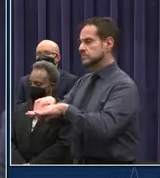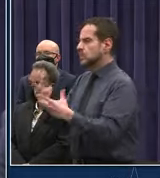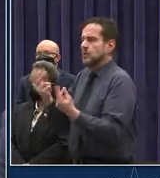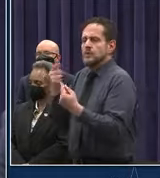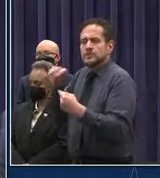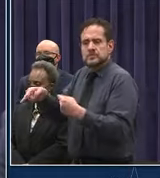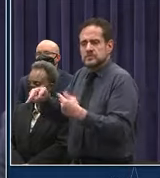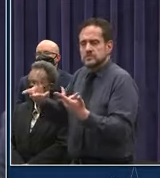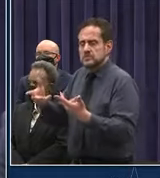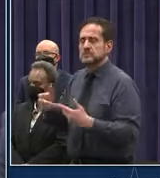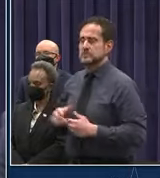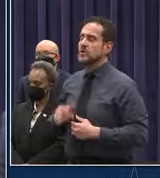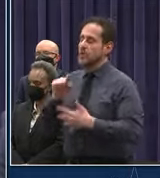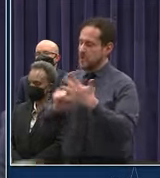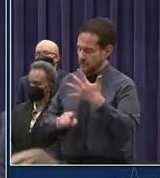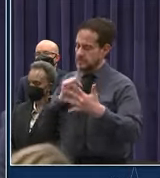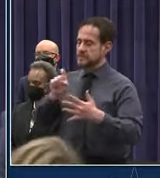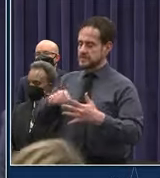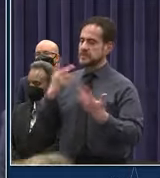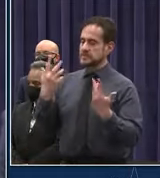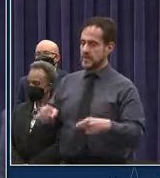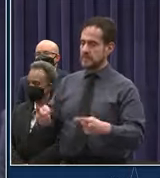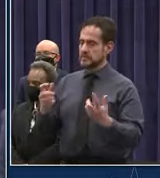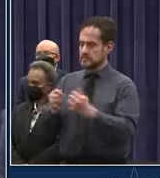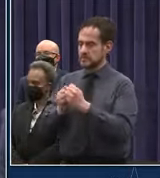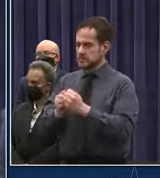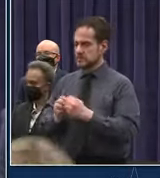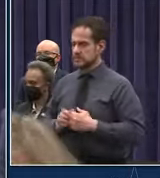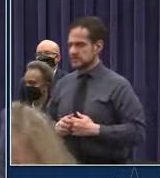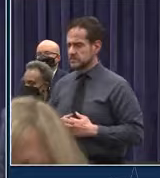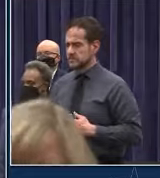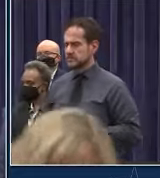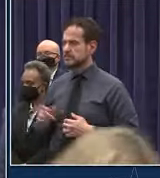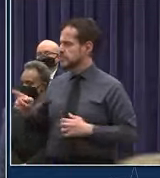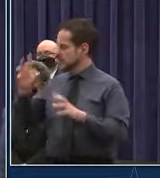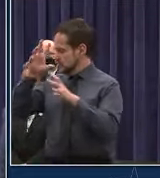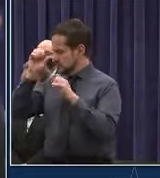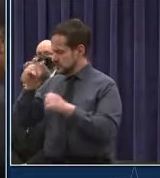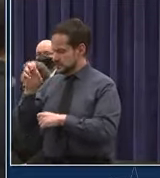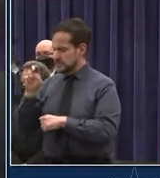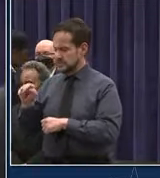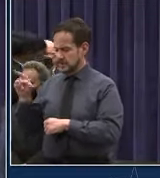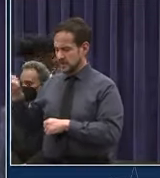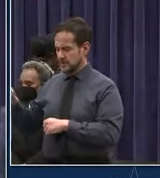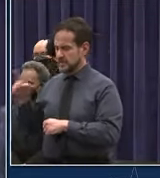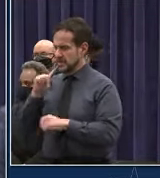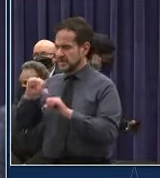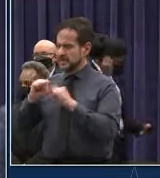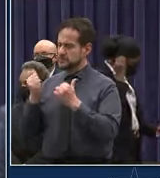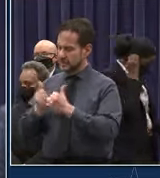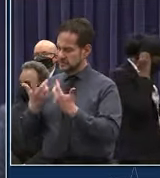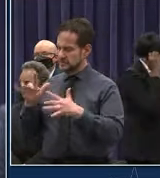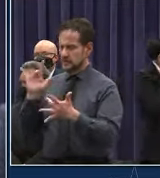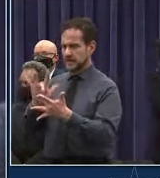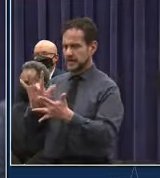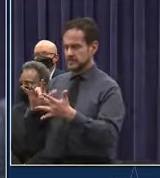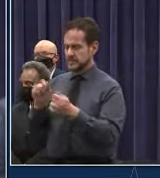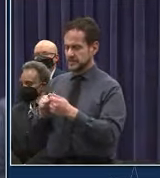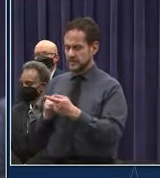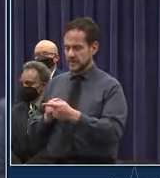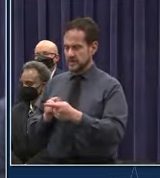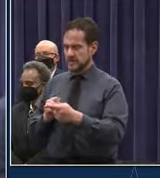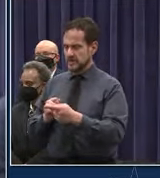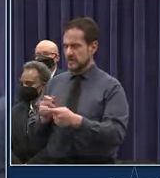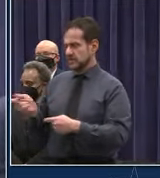like this. And so it is incredibly frustrating. We will have a recitation tomorrow, but we have to talk about